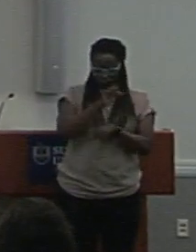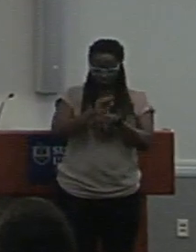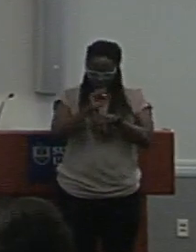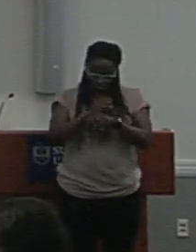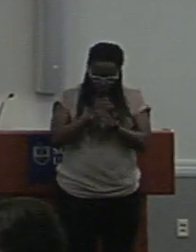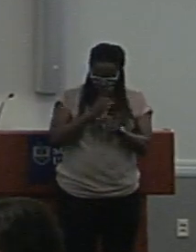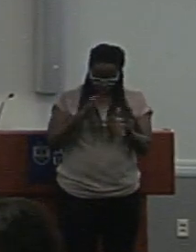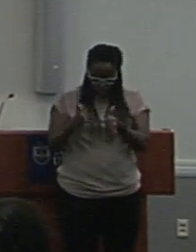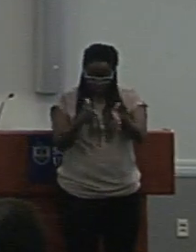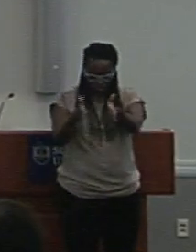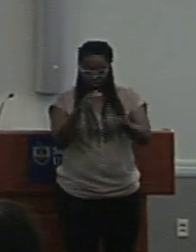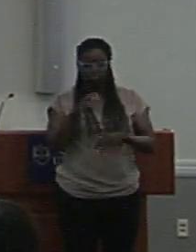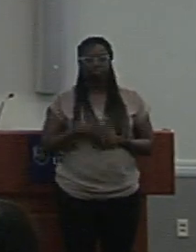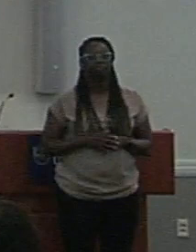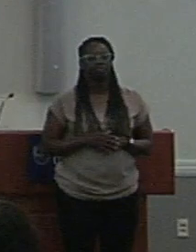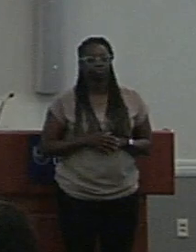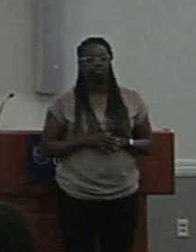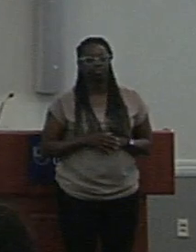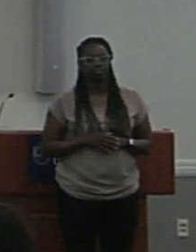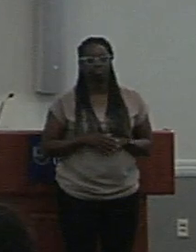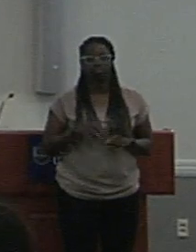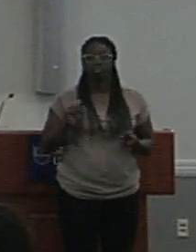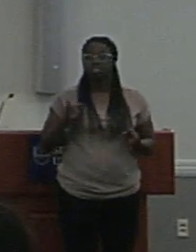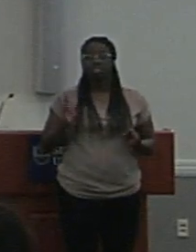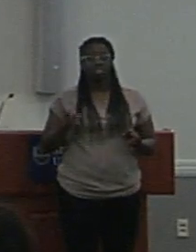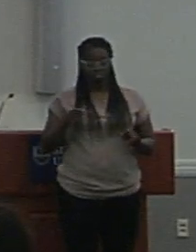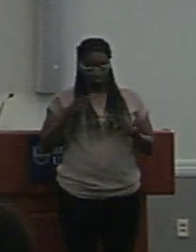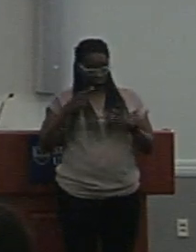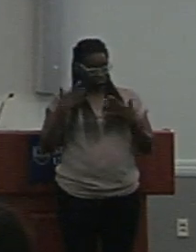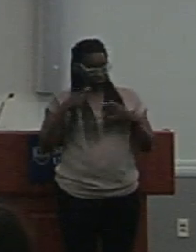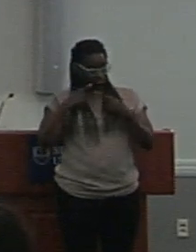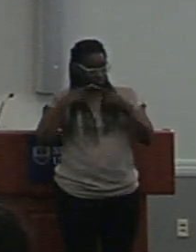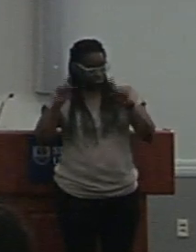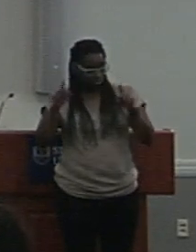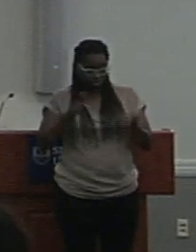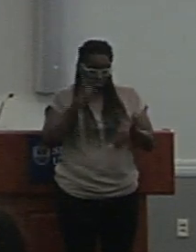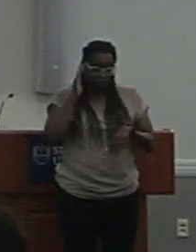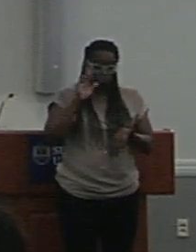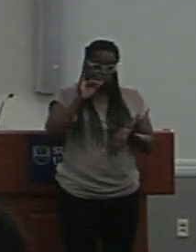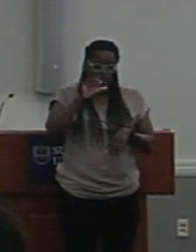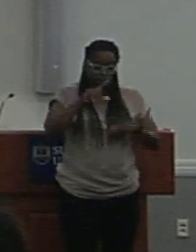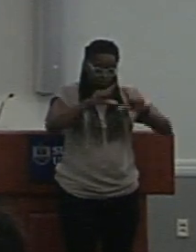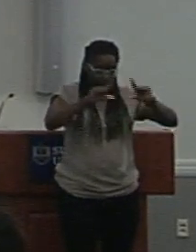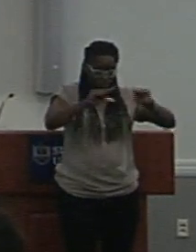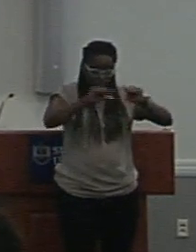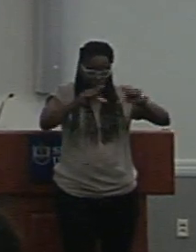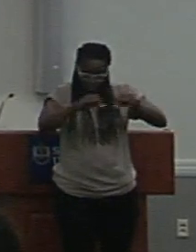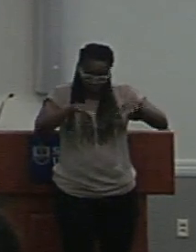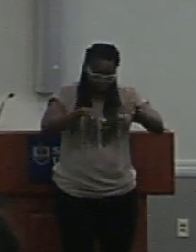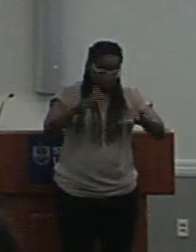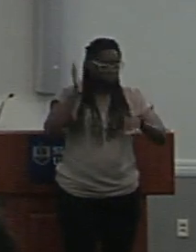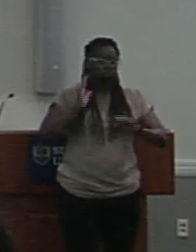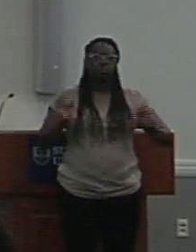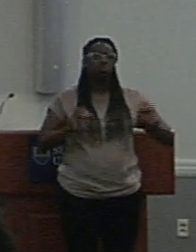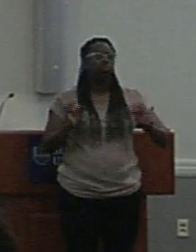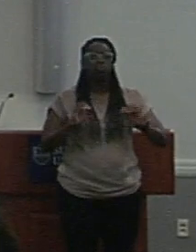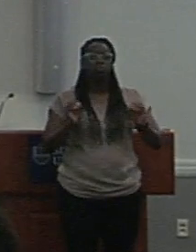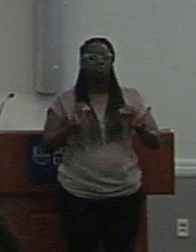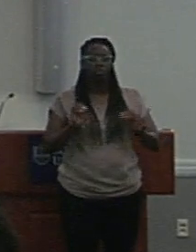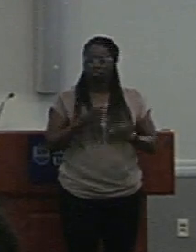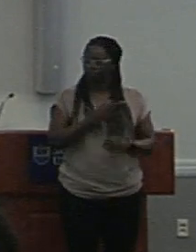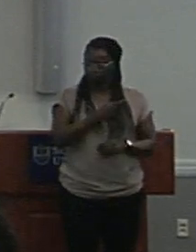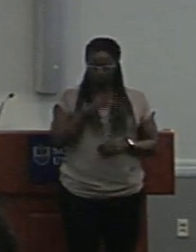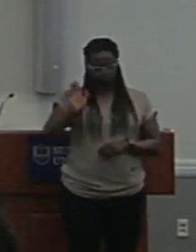Hall Plaza is historic, and with all the bricks on it, it was traditionally very inaccessible. So John, through his advocacy work, was